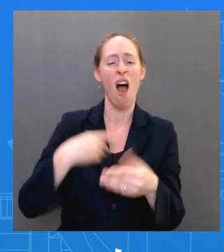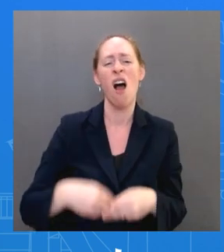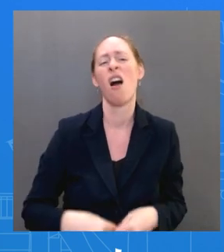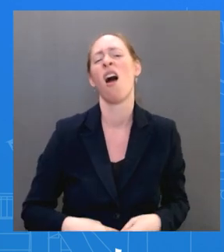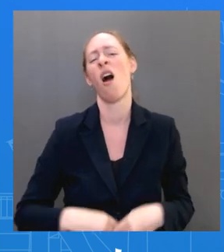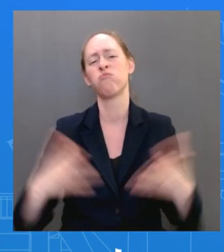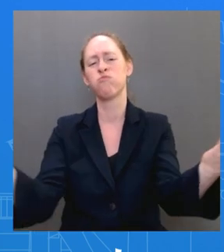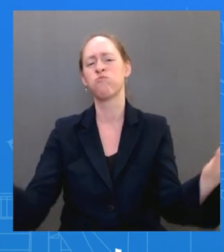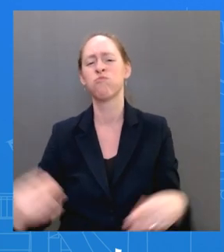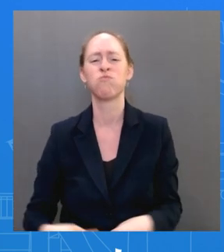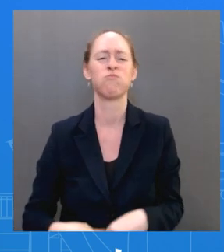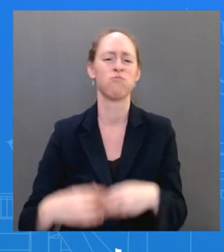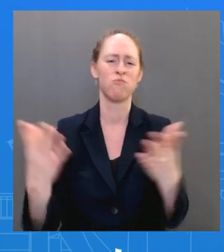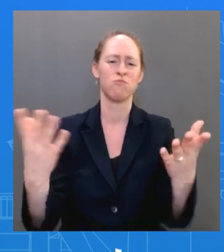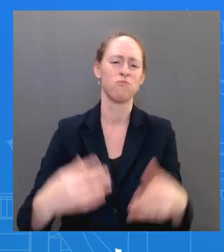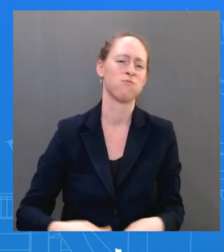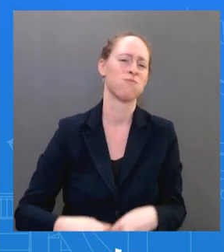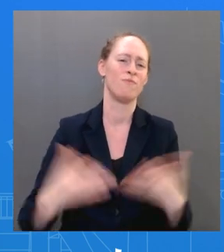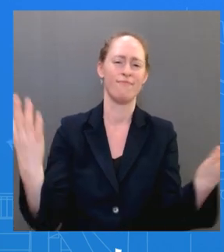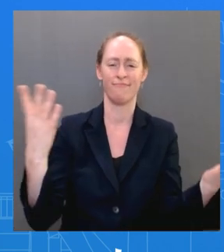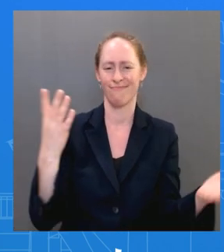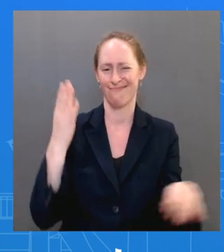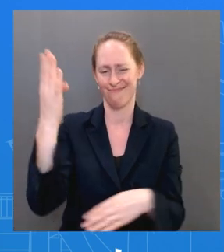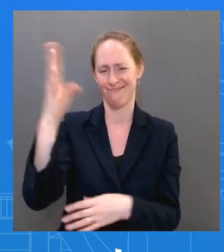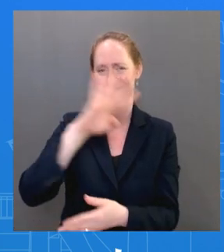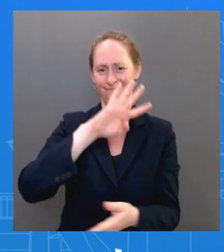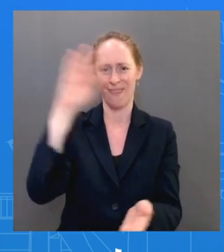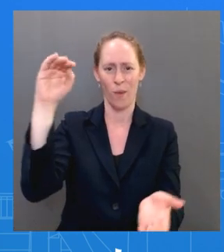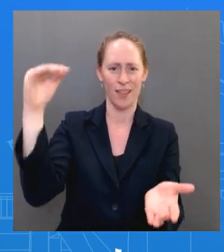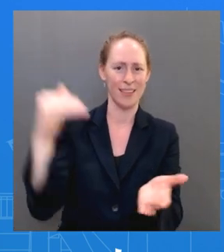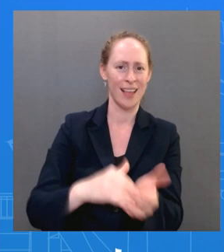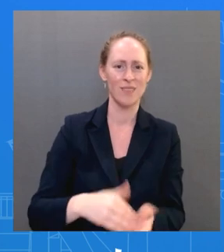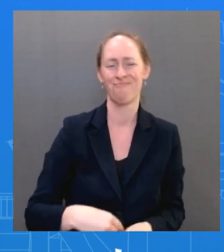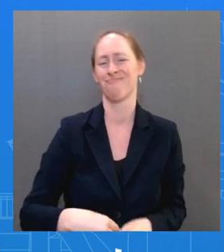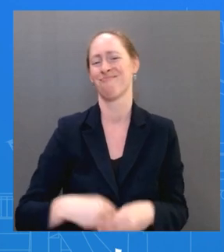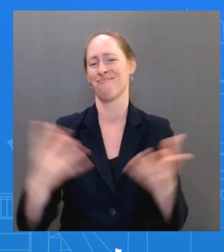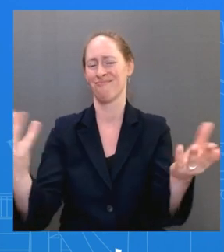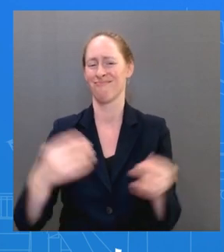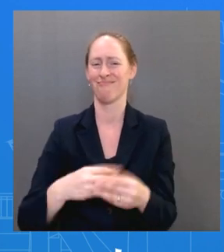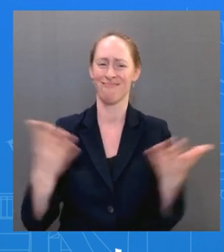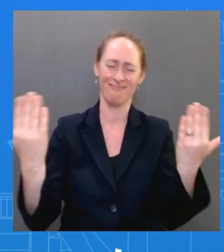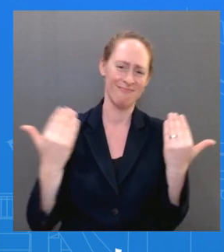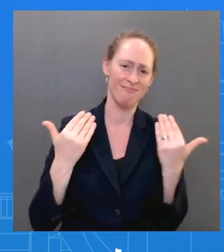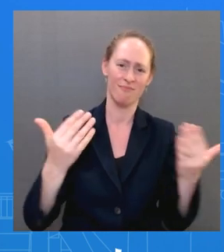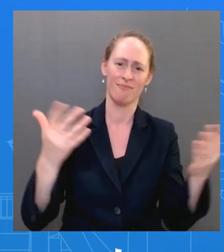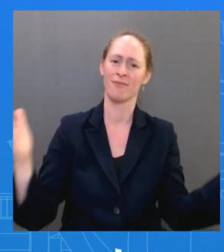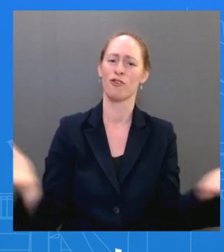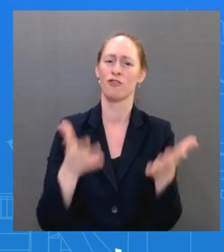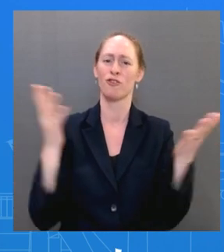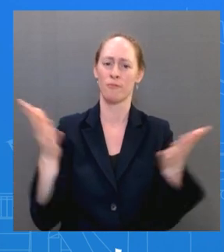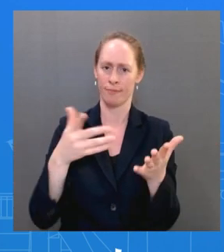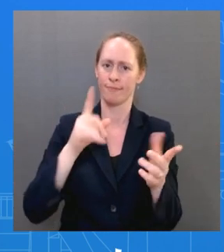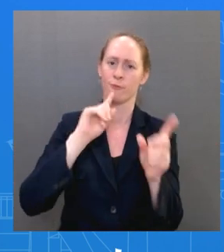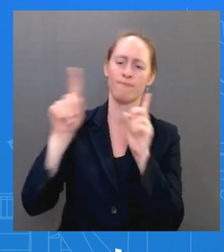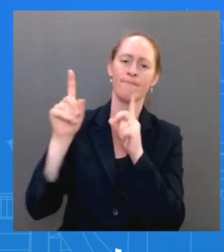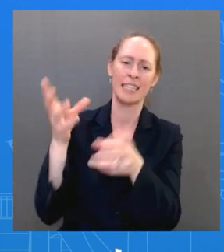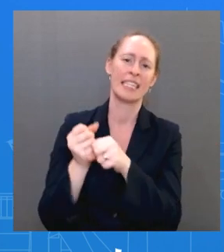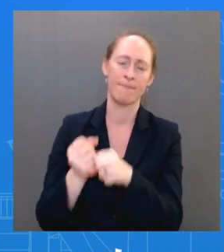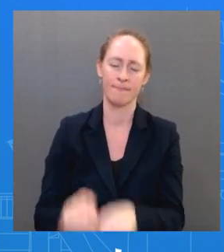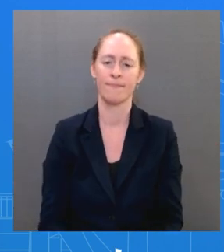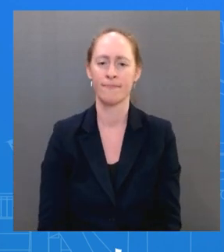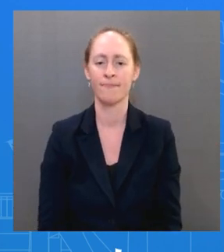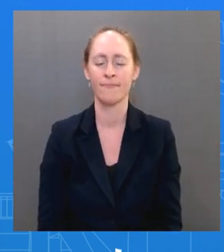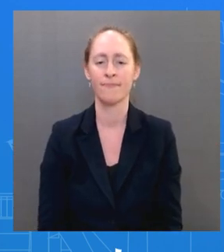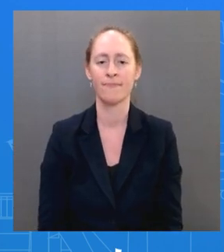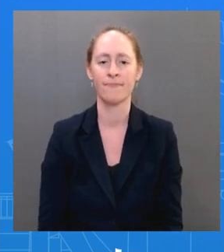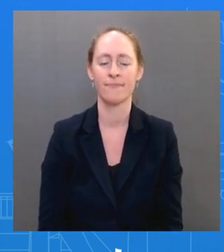across America. It's a remarkable fact. And if you think about the fact that we have about 120,000 identified infections, even if you assume